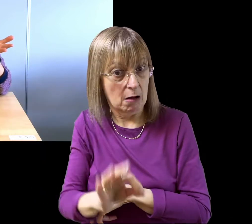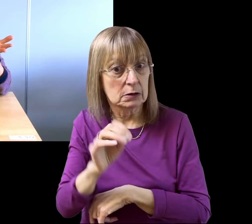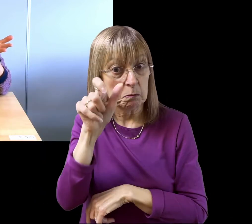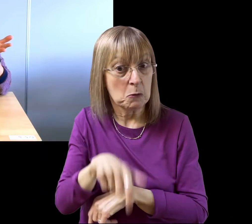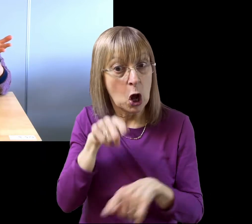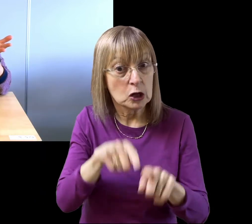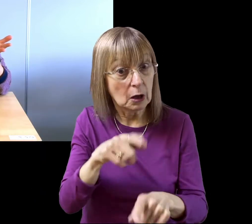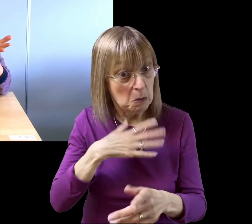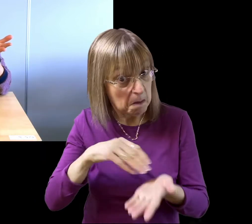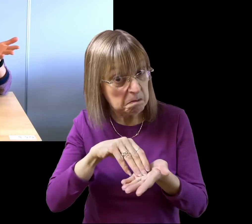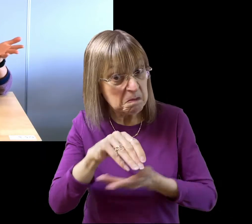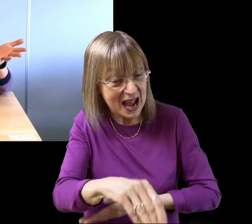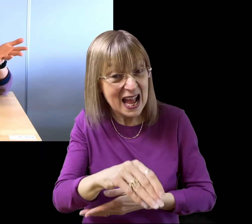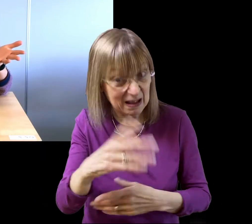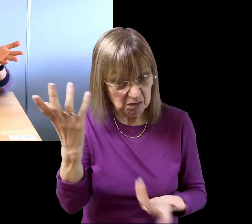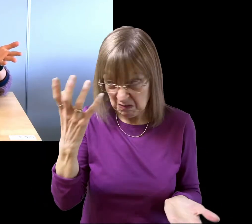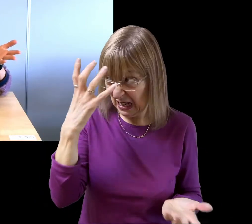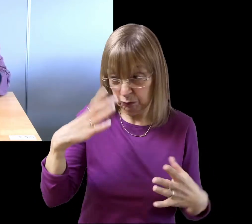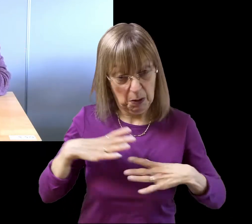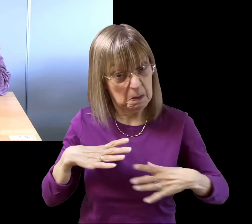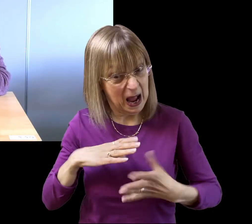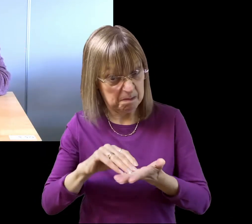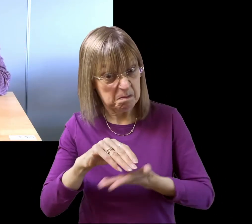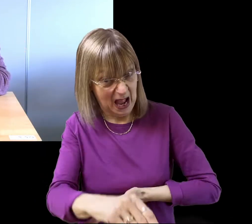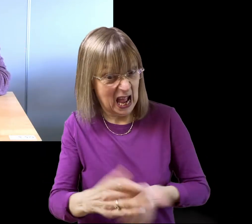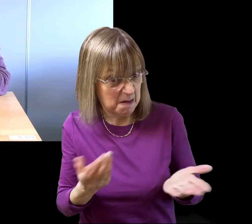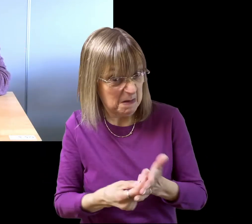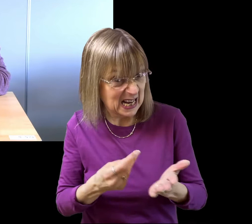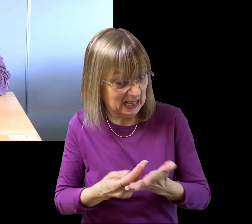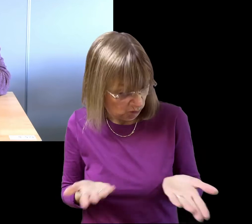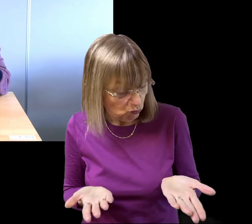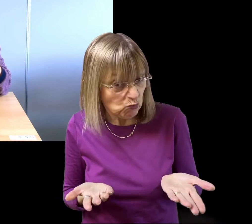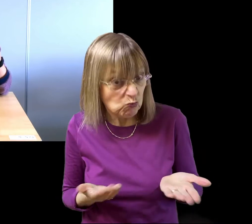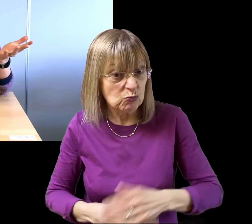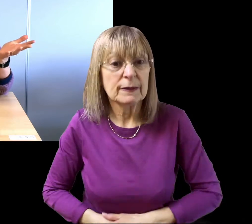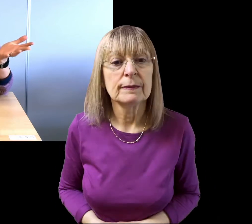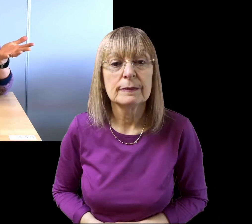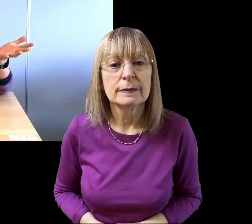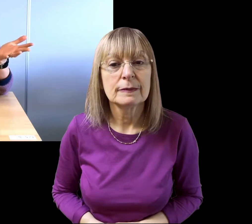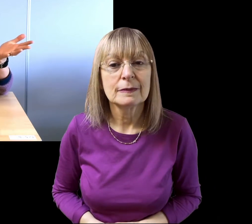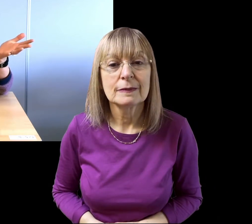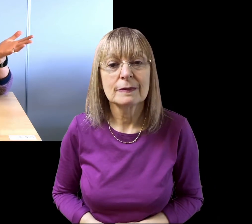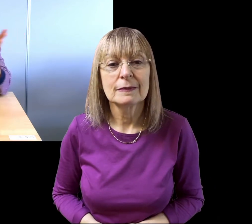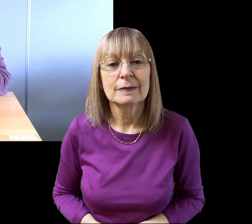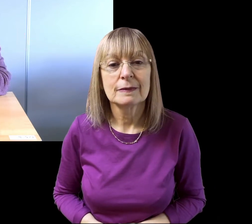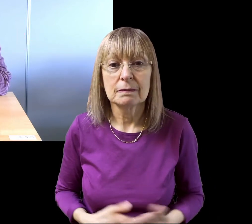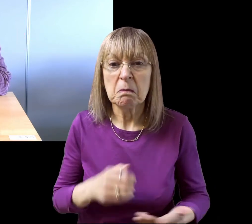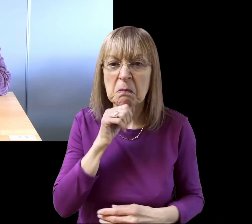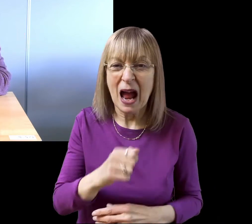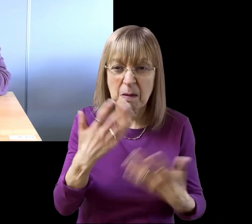asks how the person wants their payment. And the king's willing to offer any